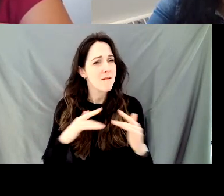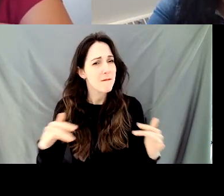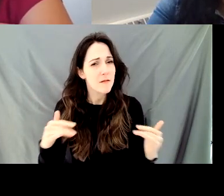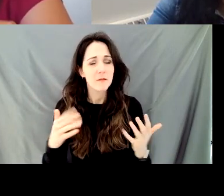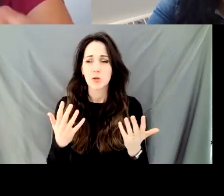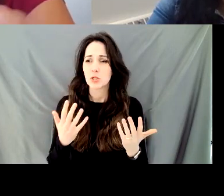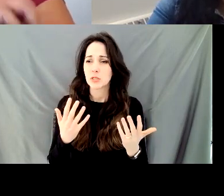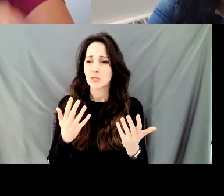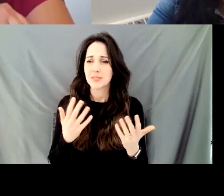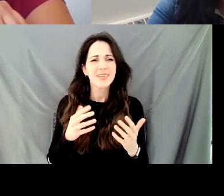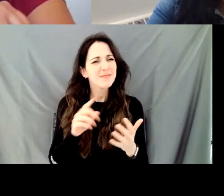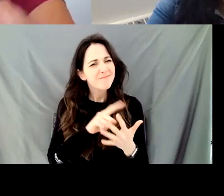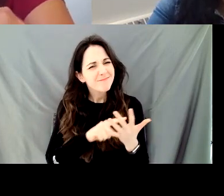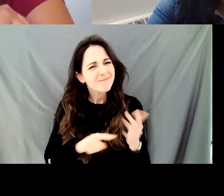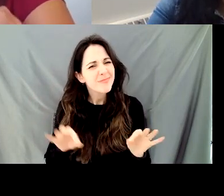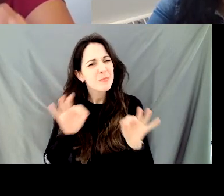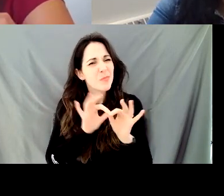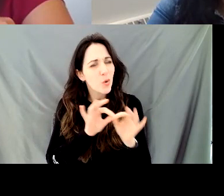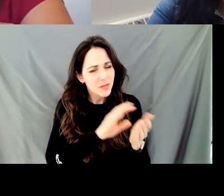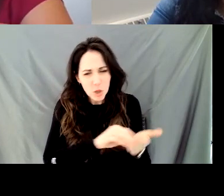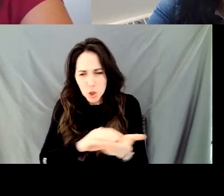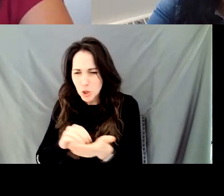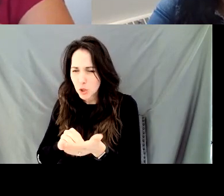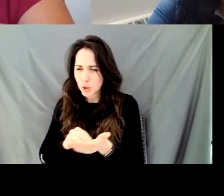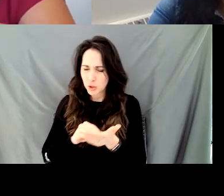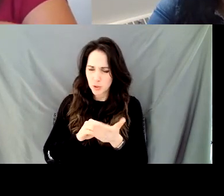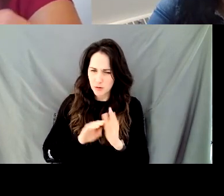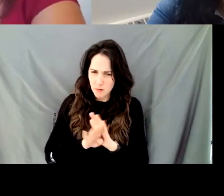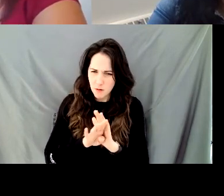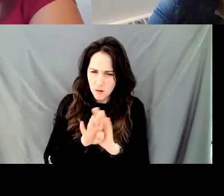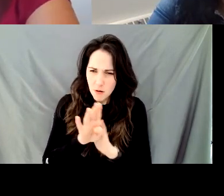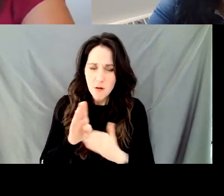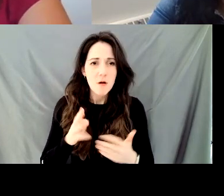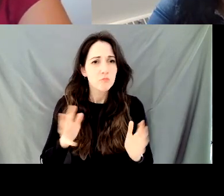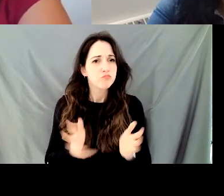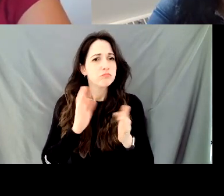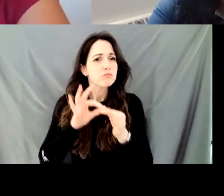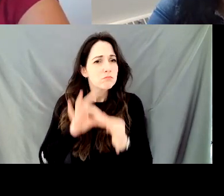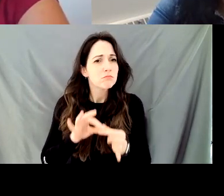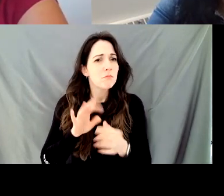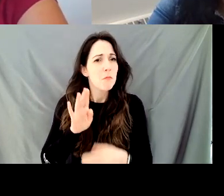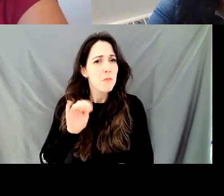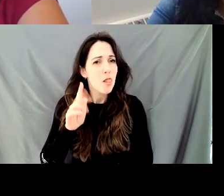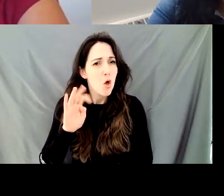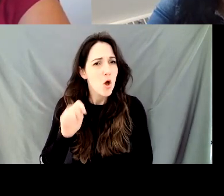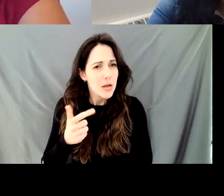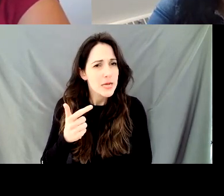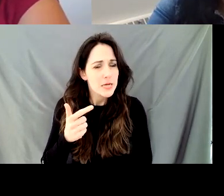and could really, that combination could really bring the community to its fullest potential.